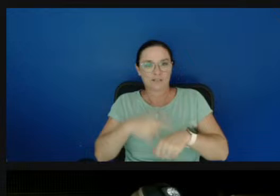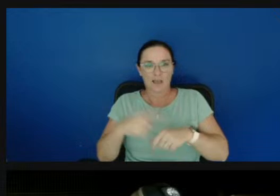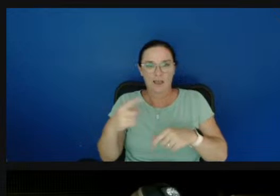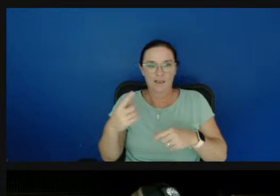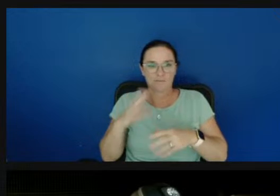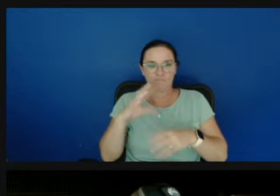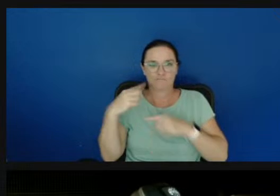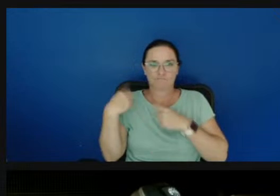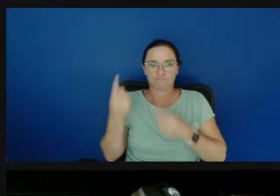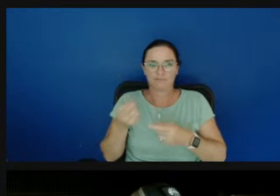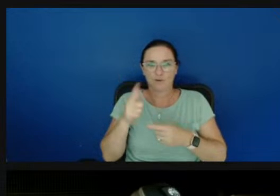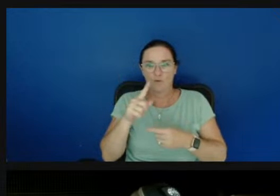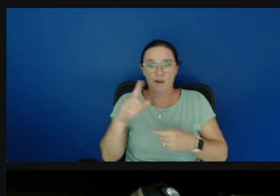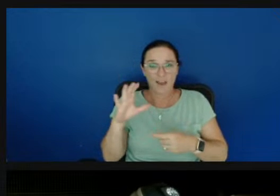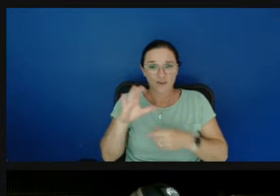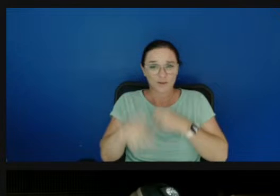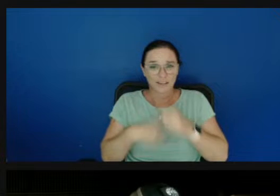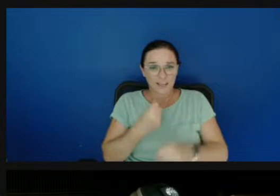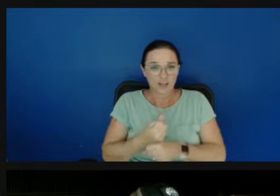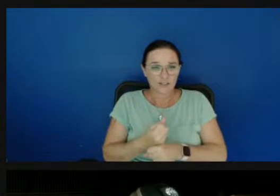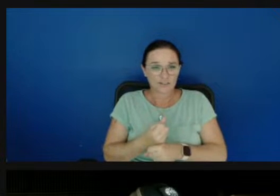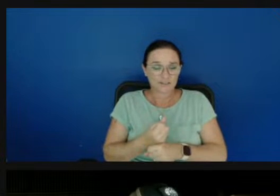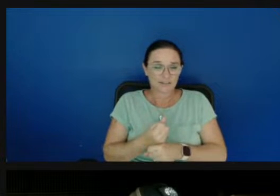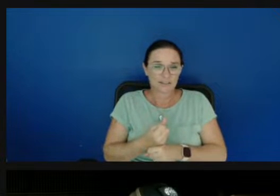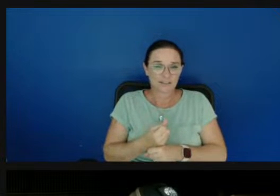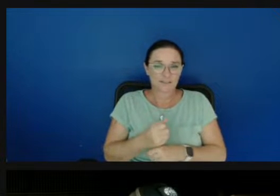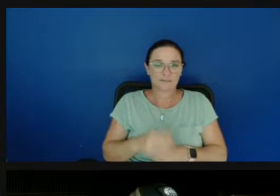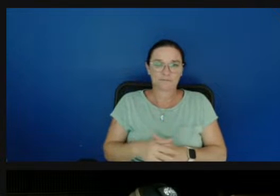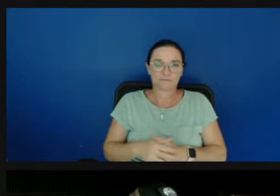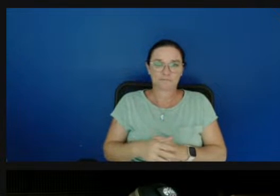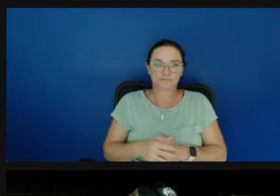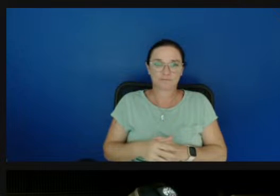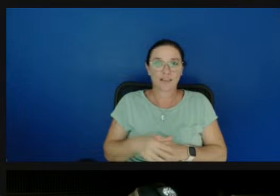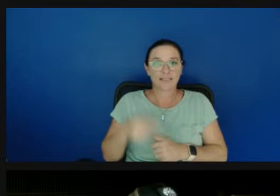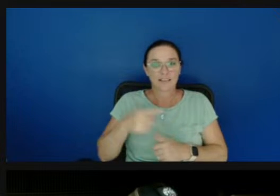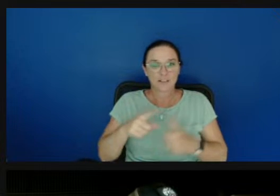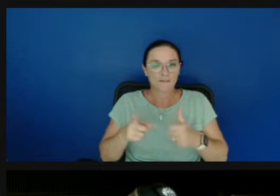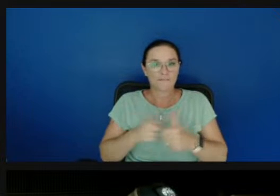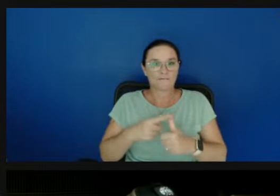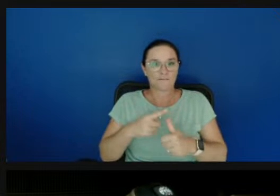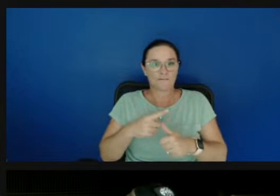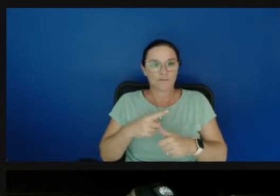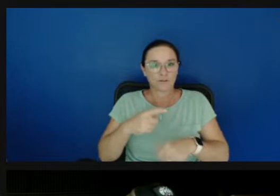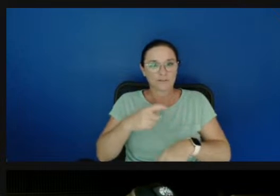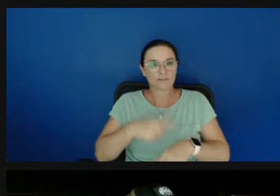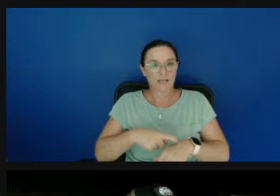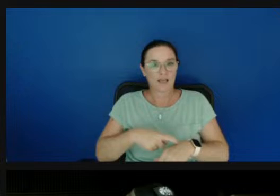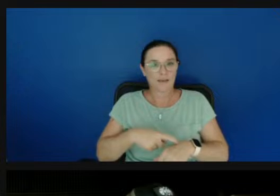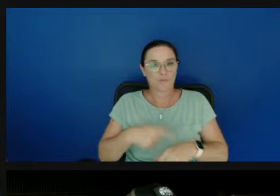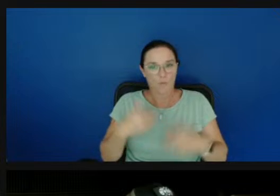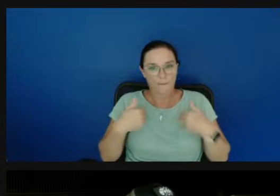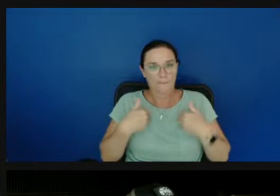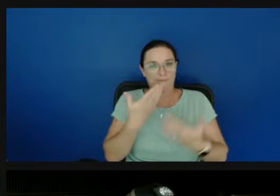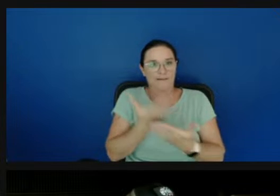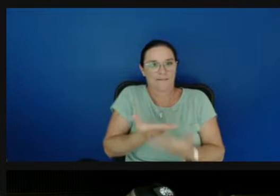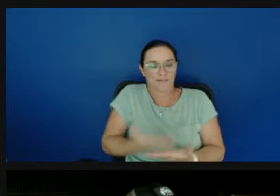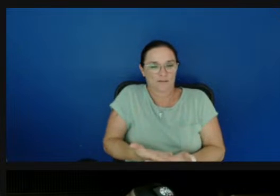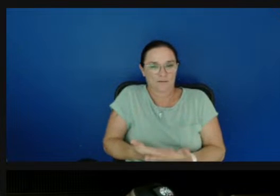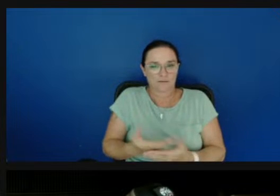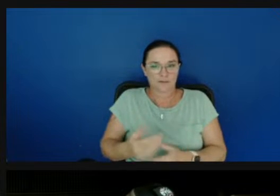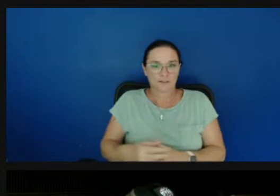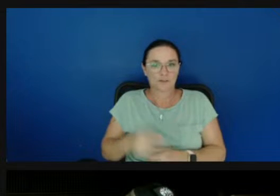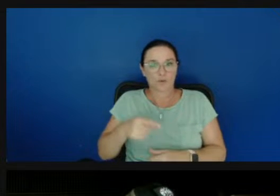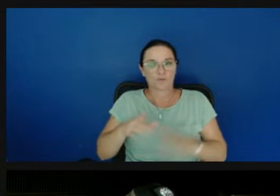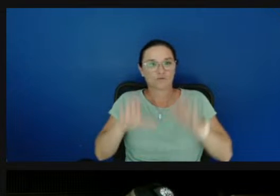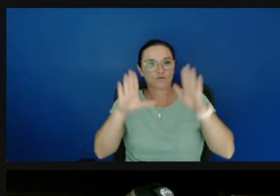really, right? They've said maybe there's some hints in the past, but this is the first conclusive one that I've seen here. So this is great